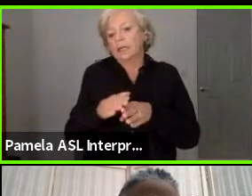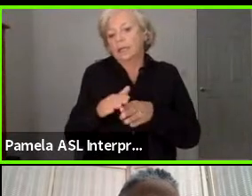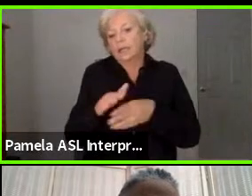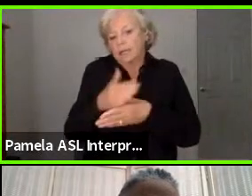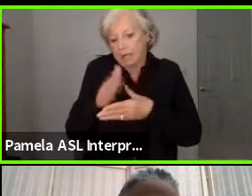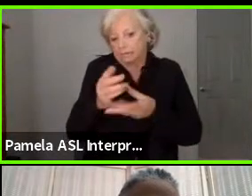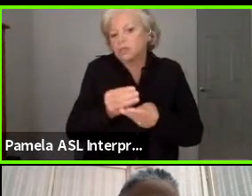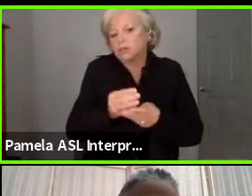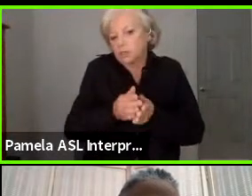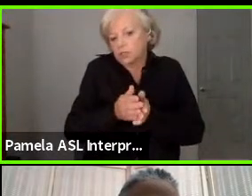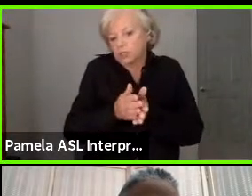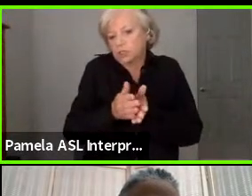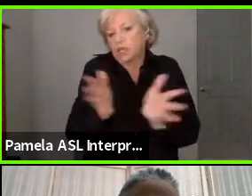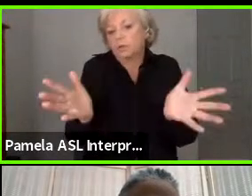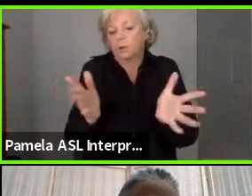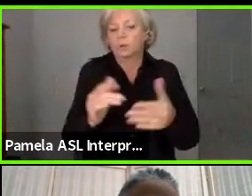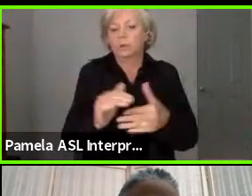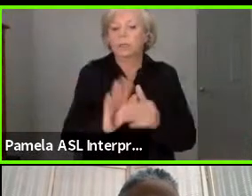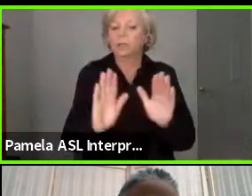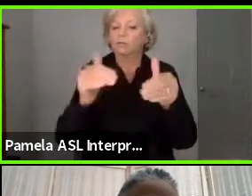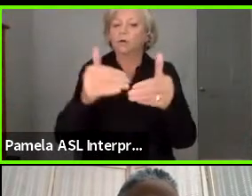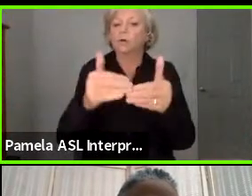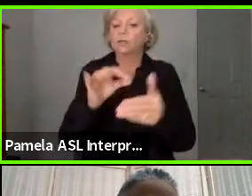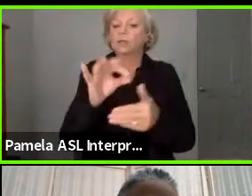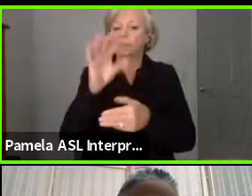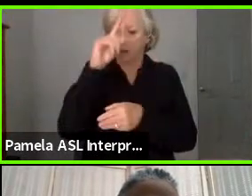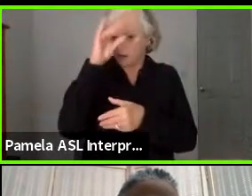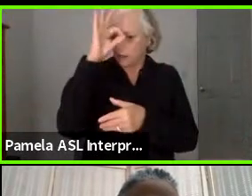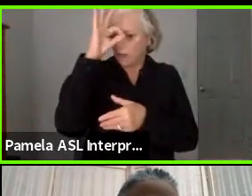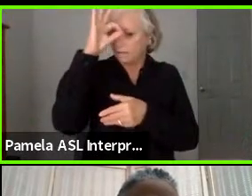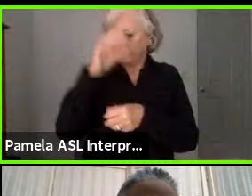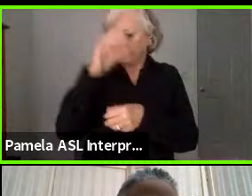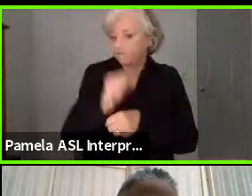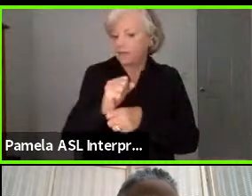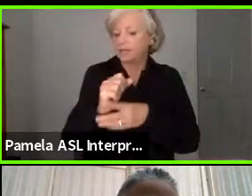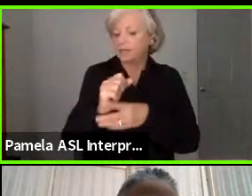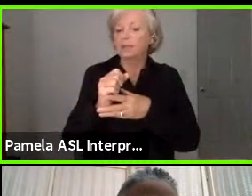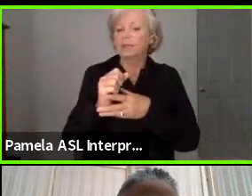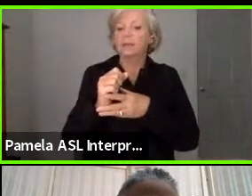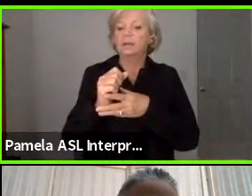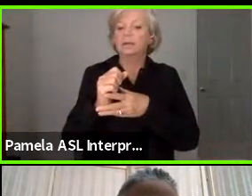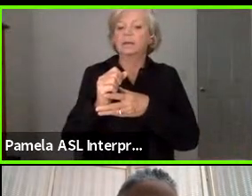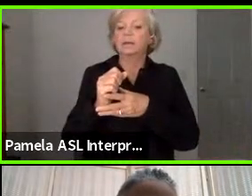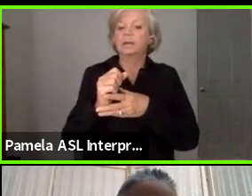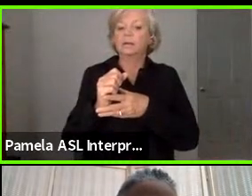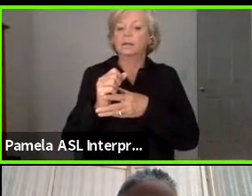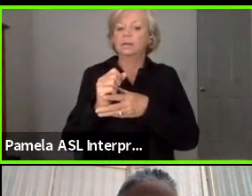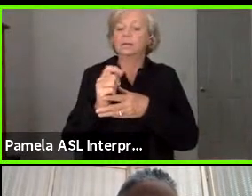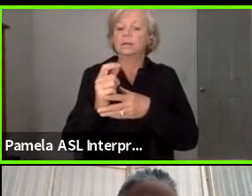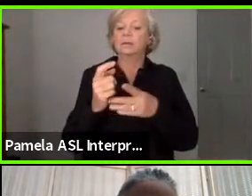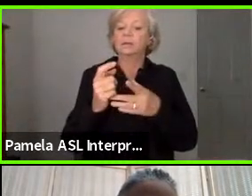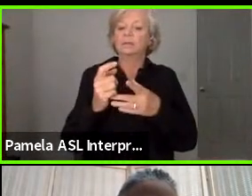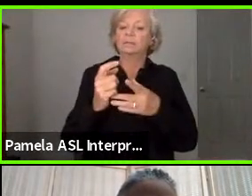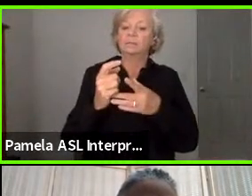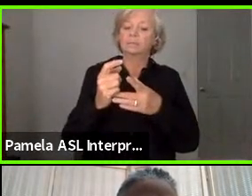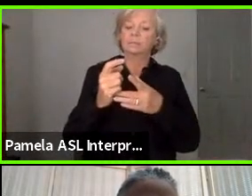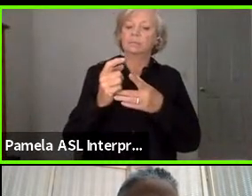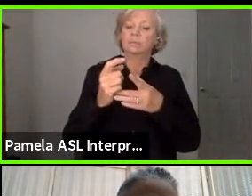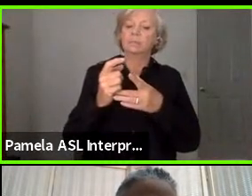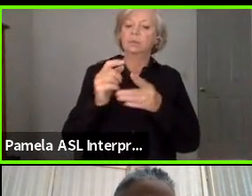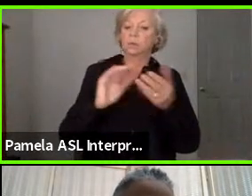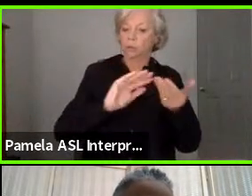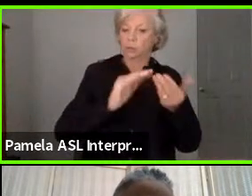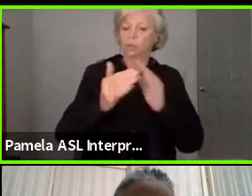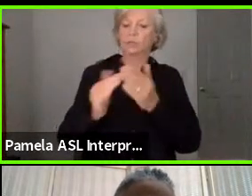it focuses on the faith-based community, but also like it's under, you know, from the Alameda